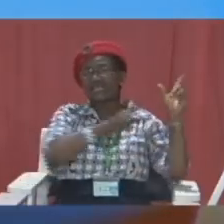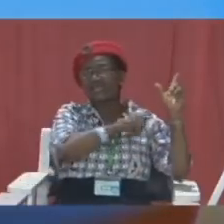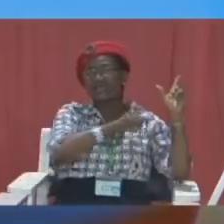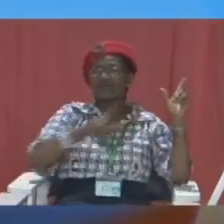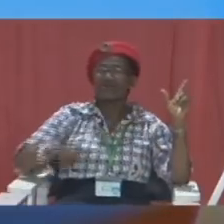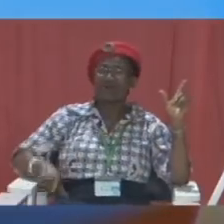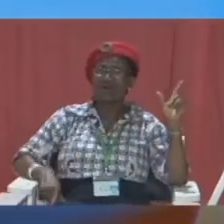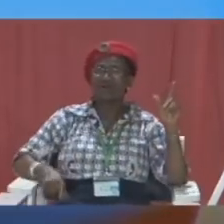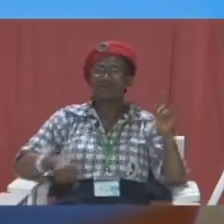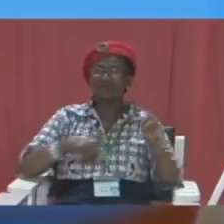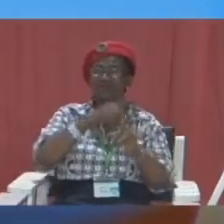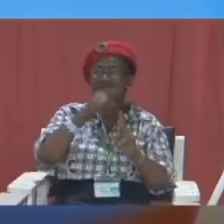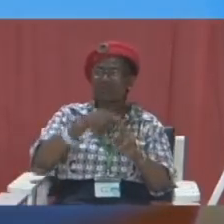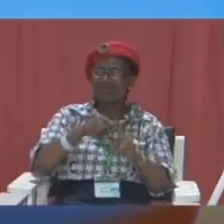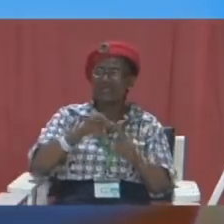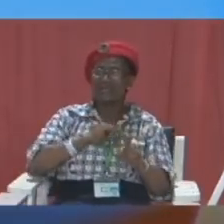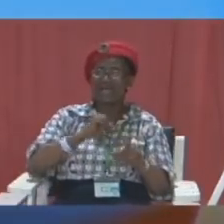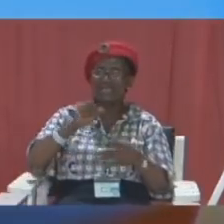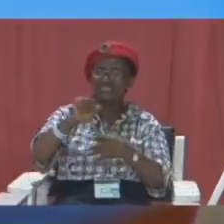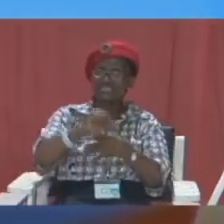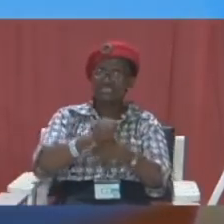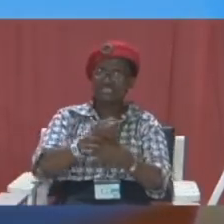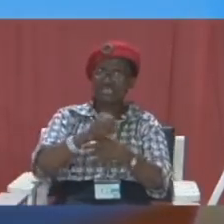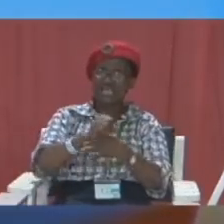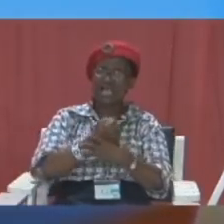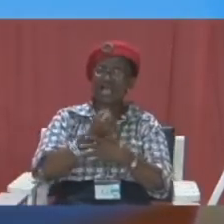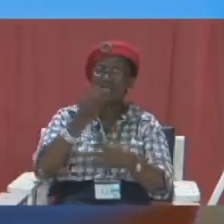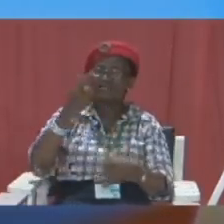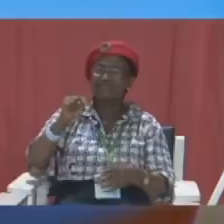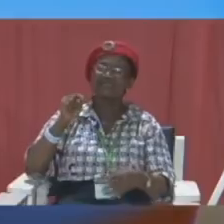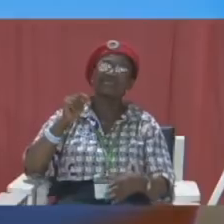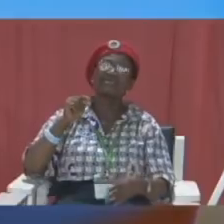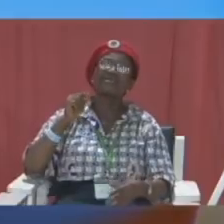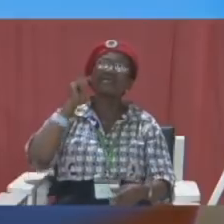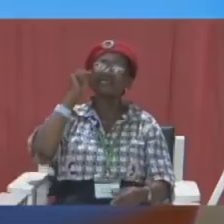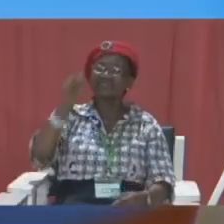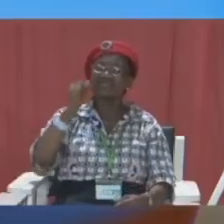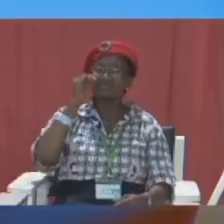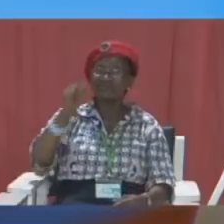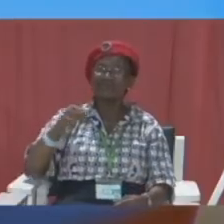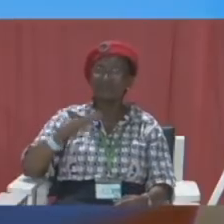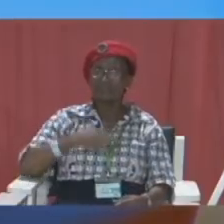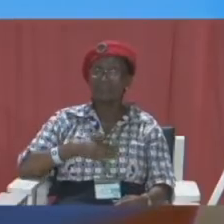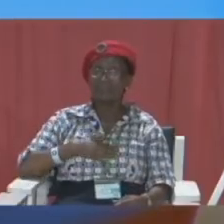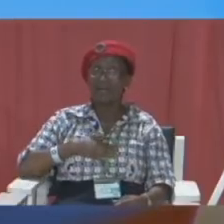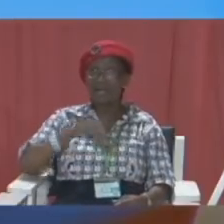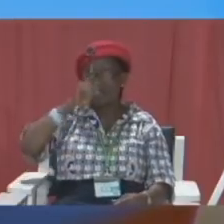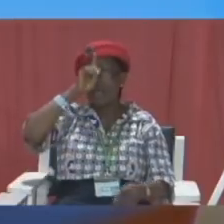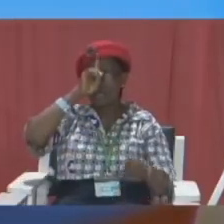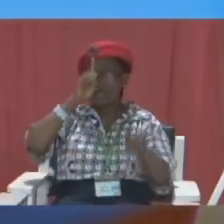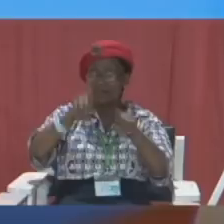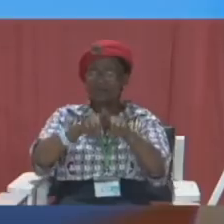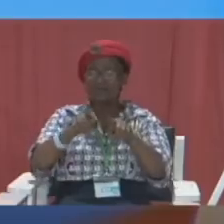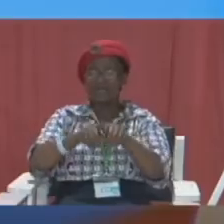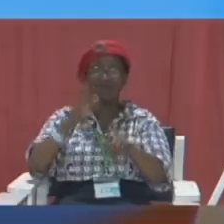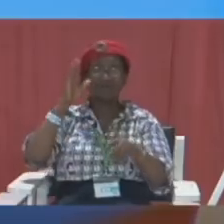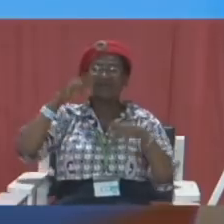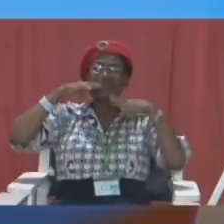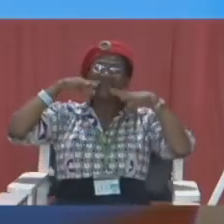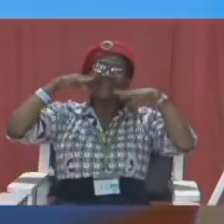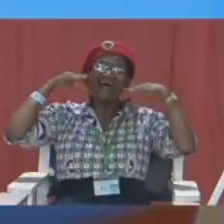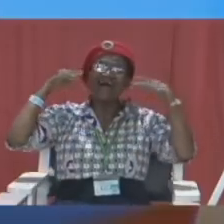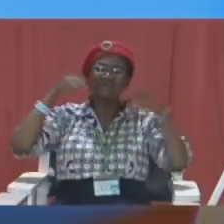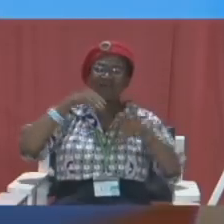When I share the testimony, my brothers will laugh at me. Zimbabwe, Jerry, and we read me. I want to record me after me reading